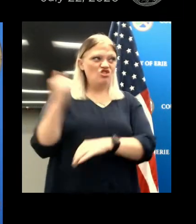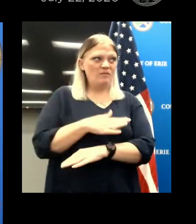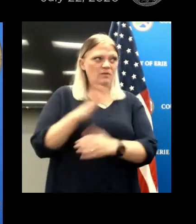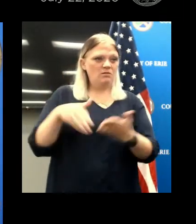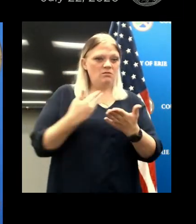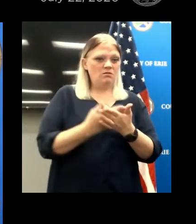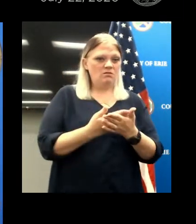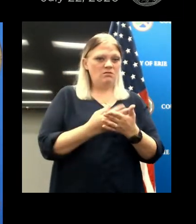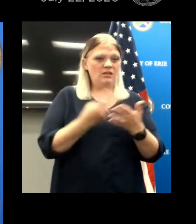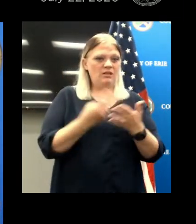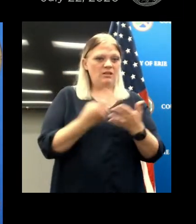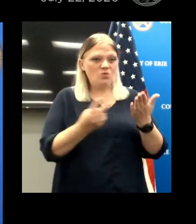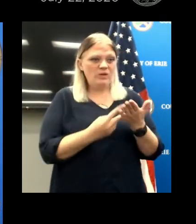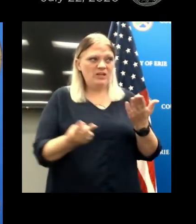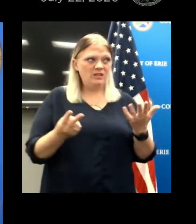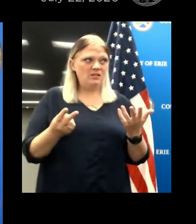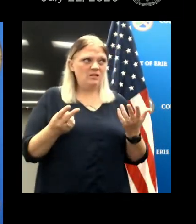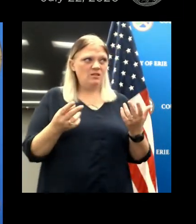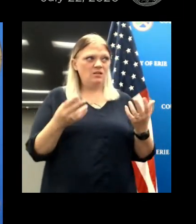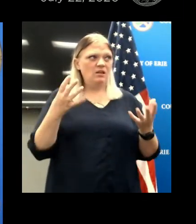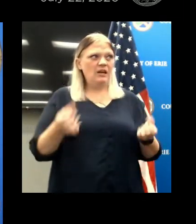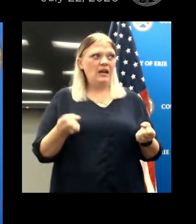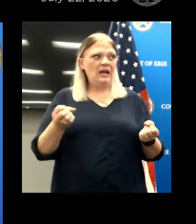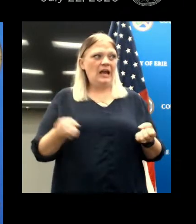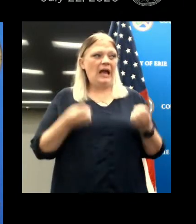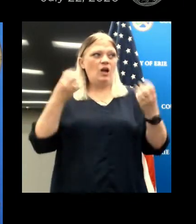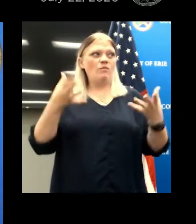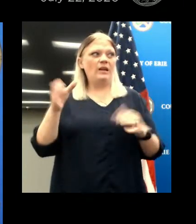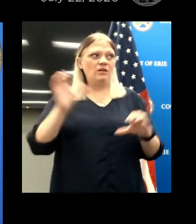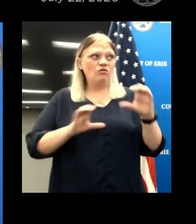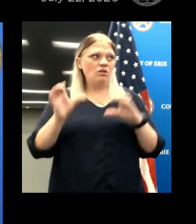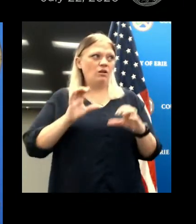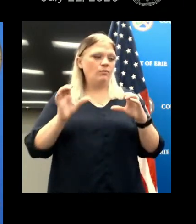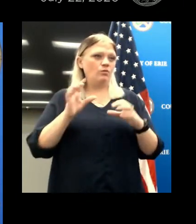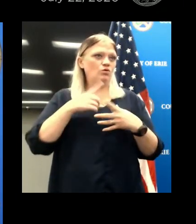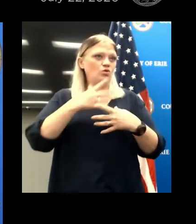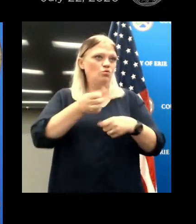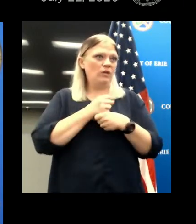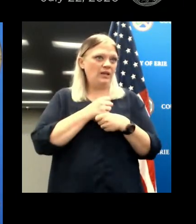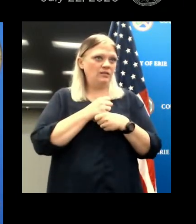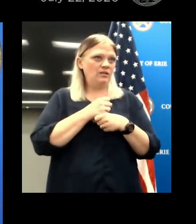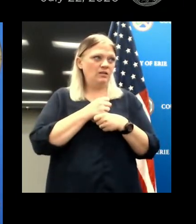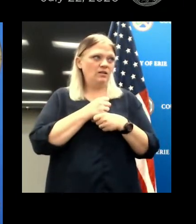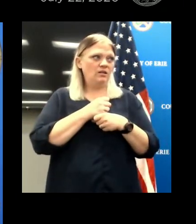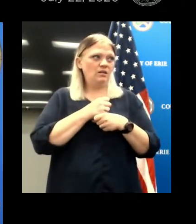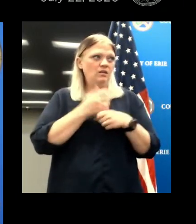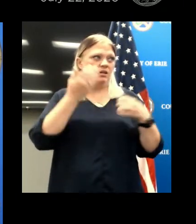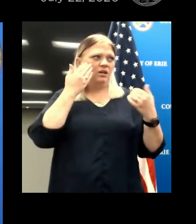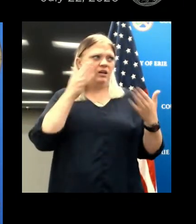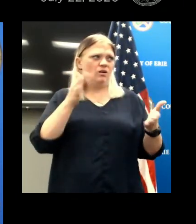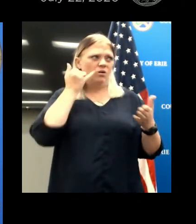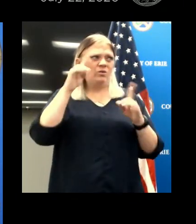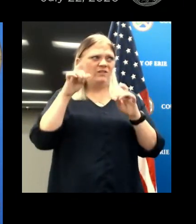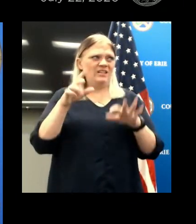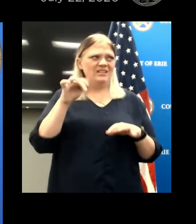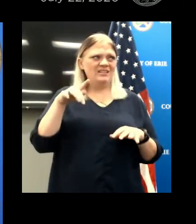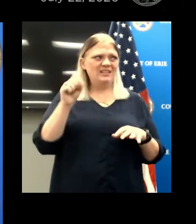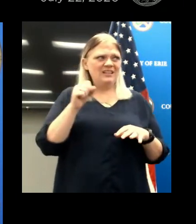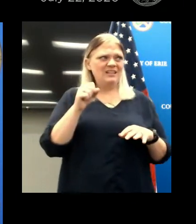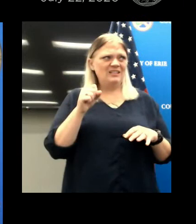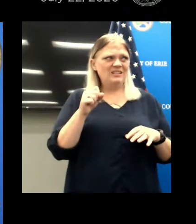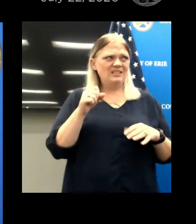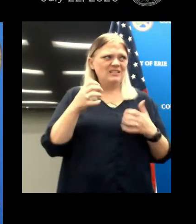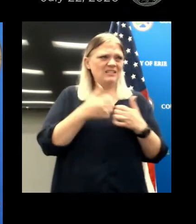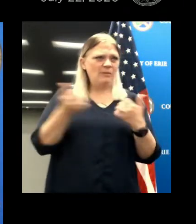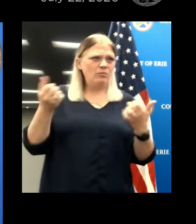every other week? And how many reagents do you get? And test kits are something that's